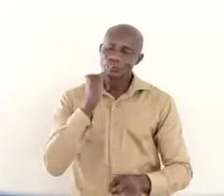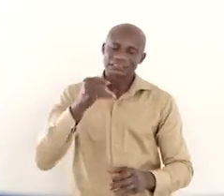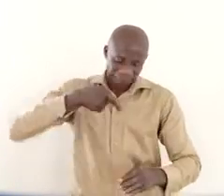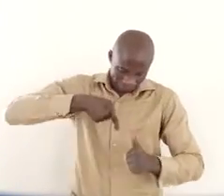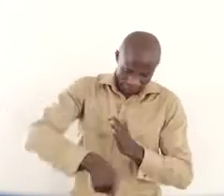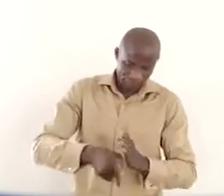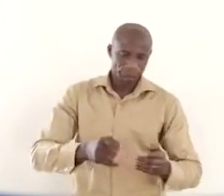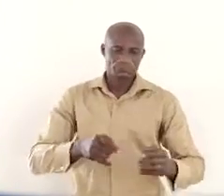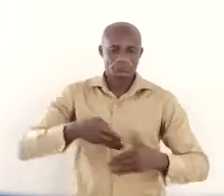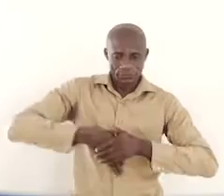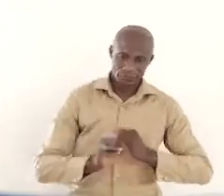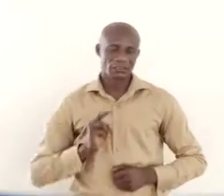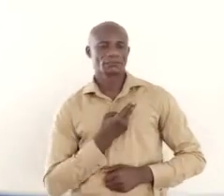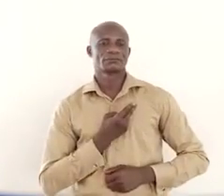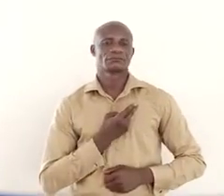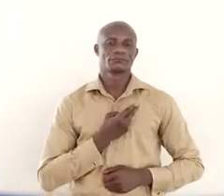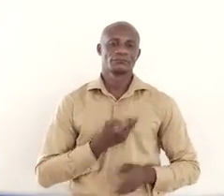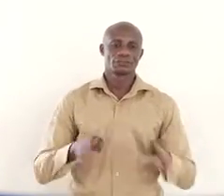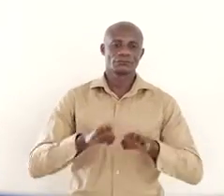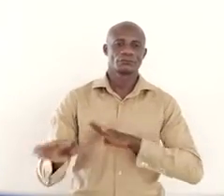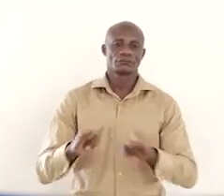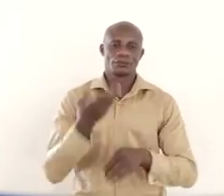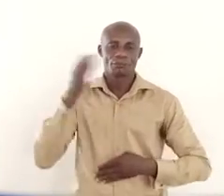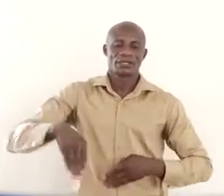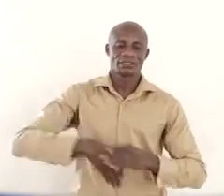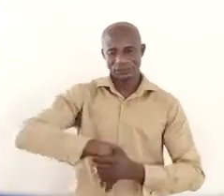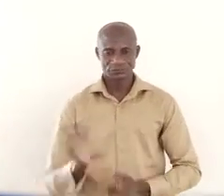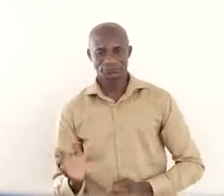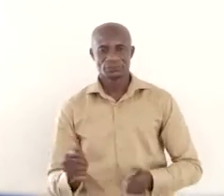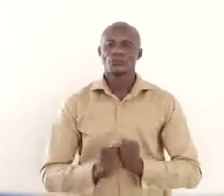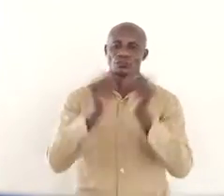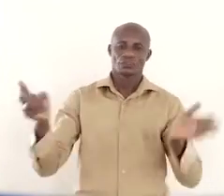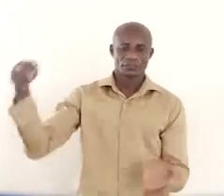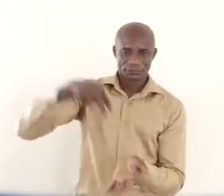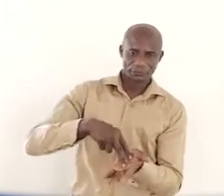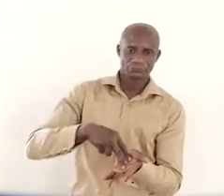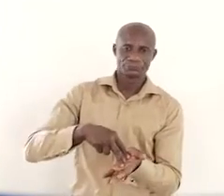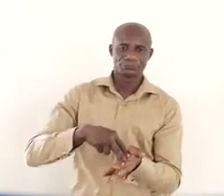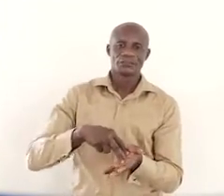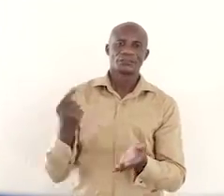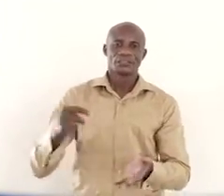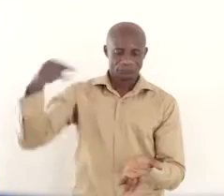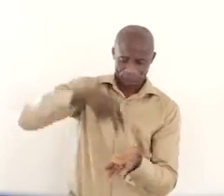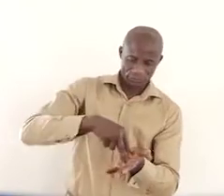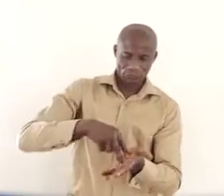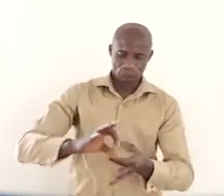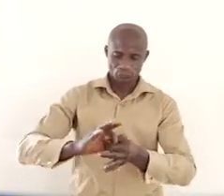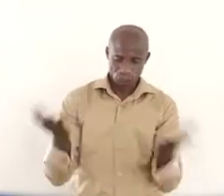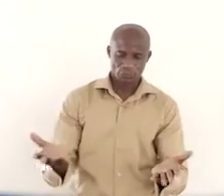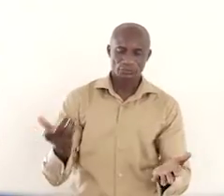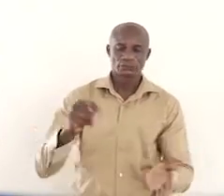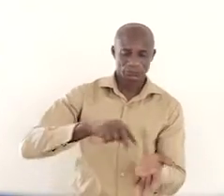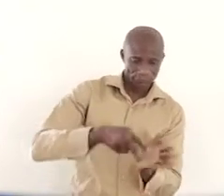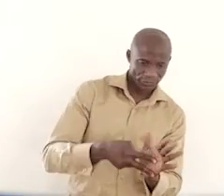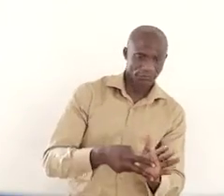deep inside us, even when we misbehave outside. Without the resurrection, or the resurrection unlocks the